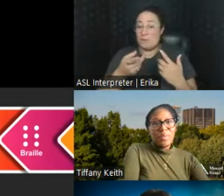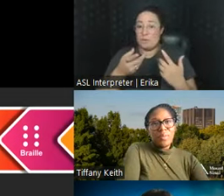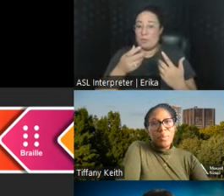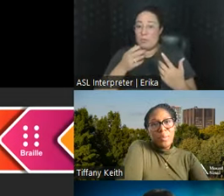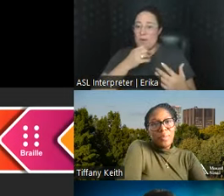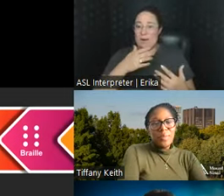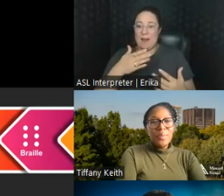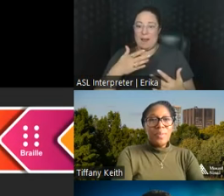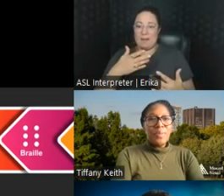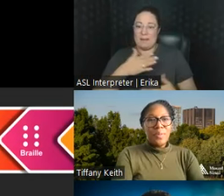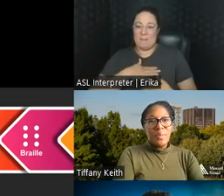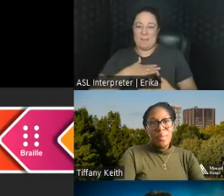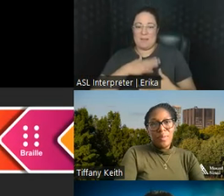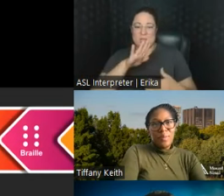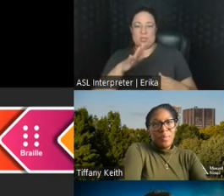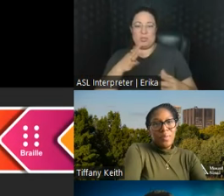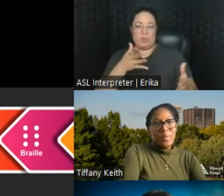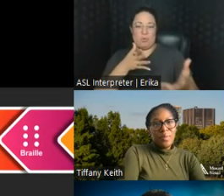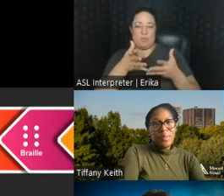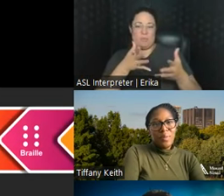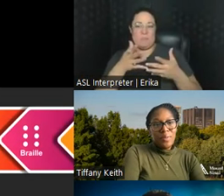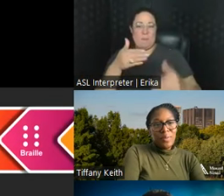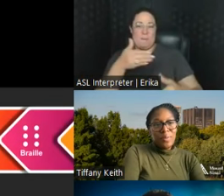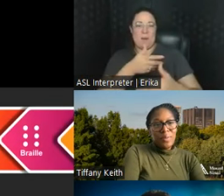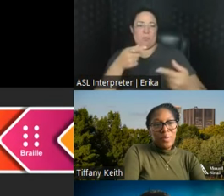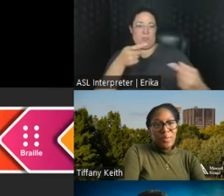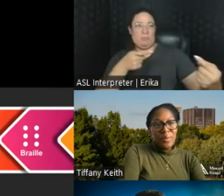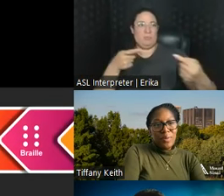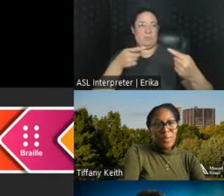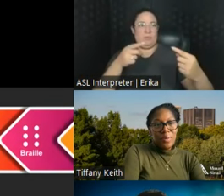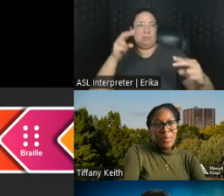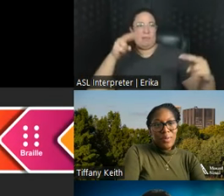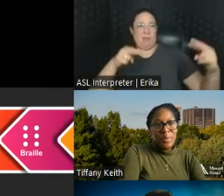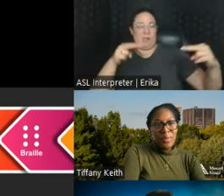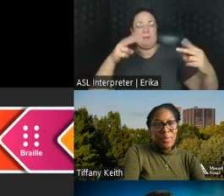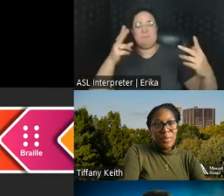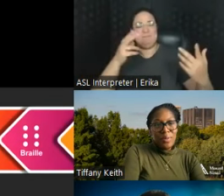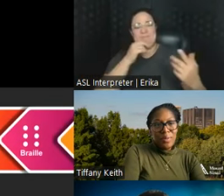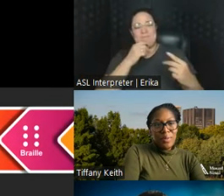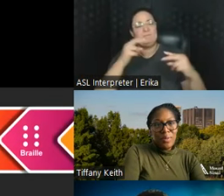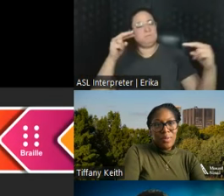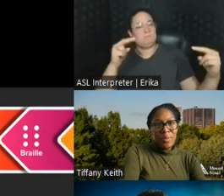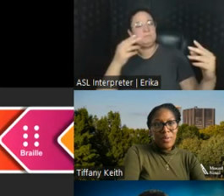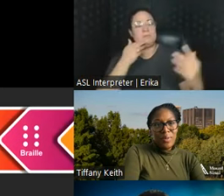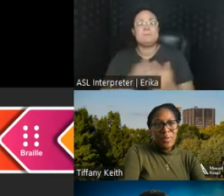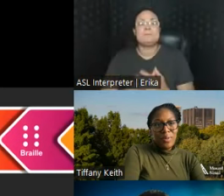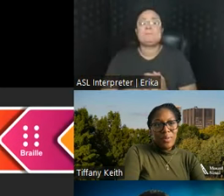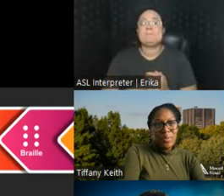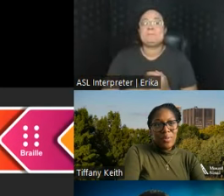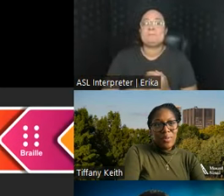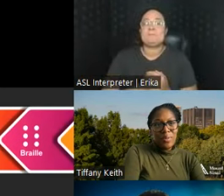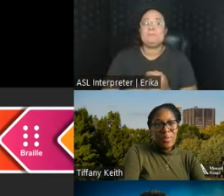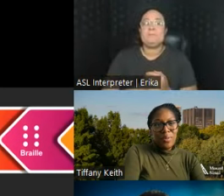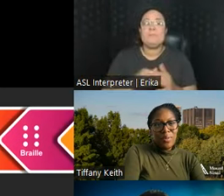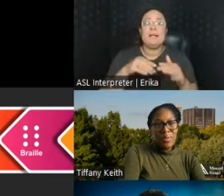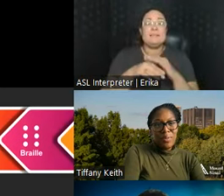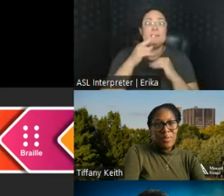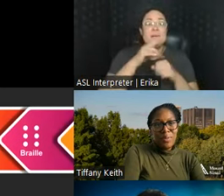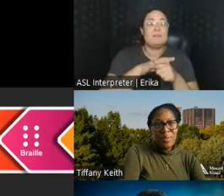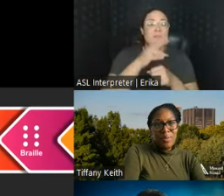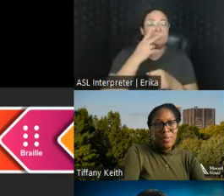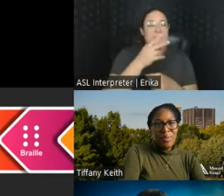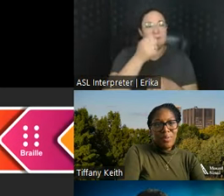power dynamic in your conversation. So accessibility of the space in general. We see another disgruntled gentleman, and